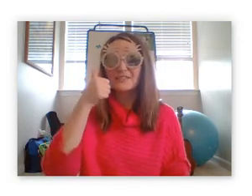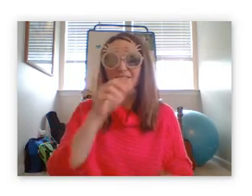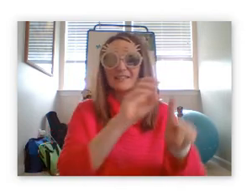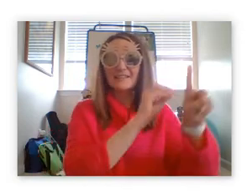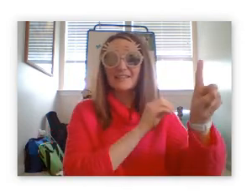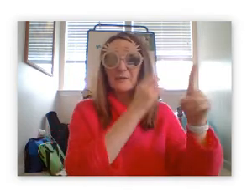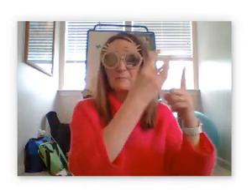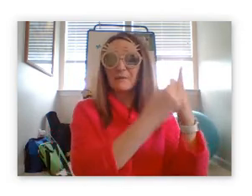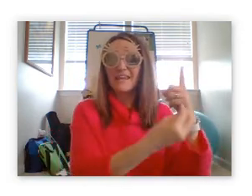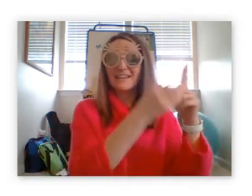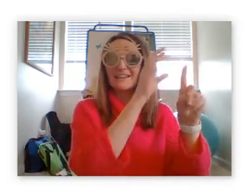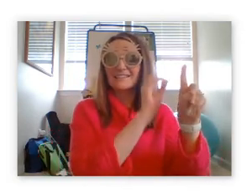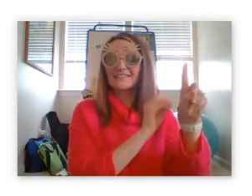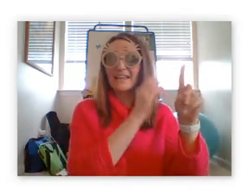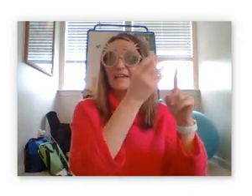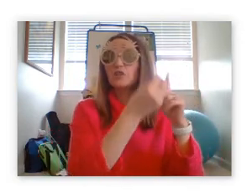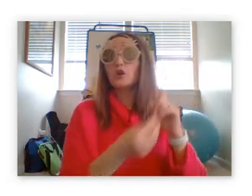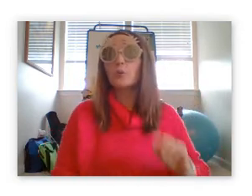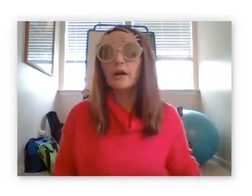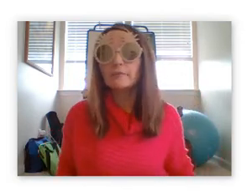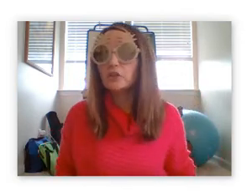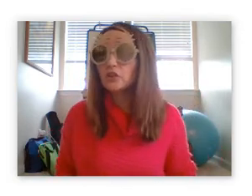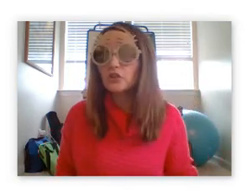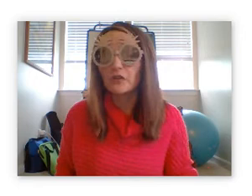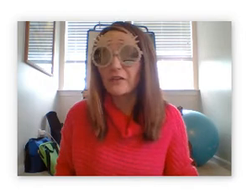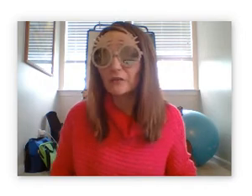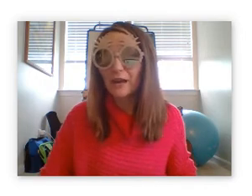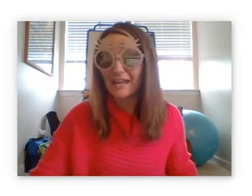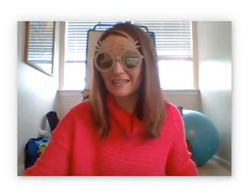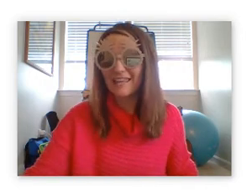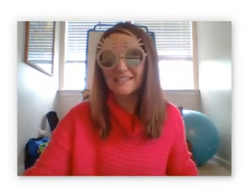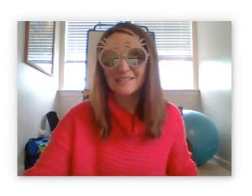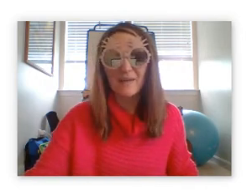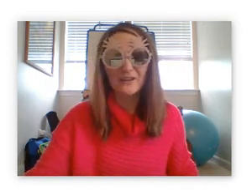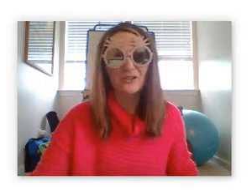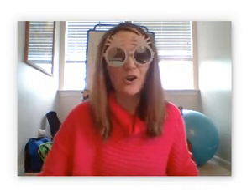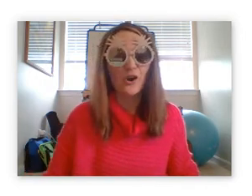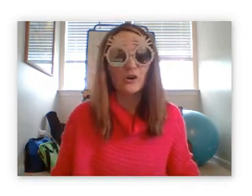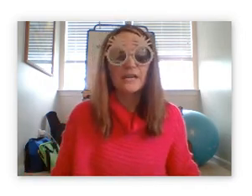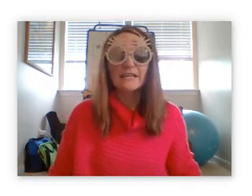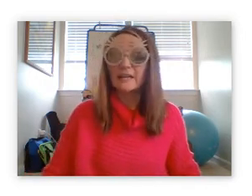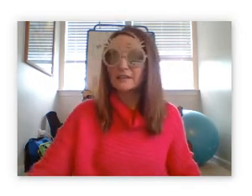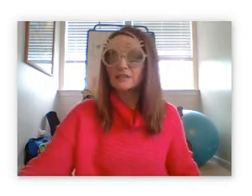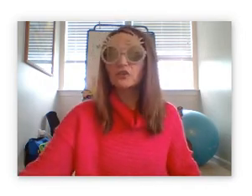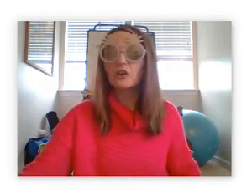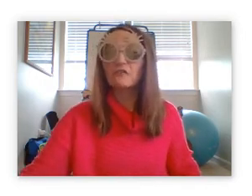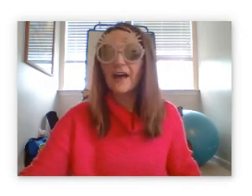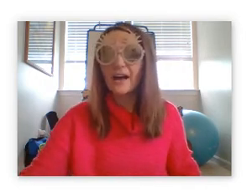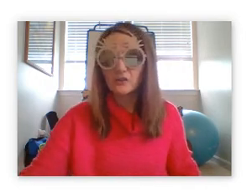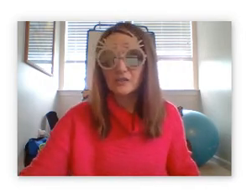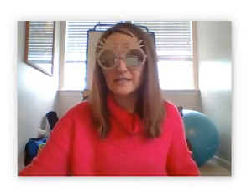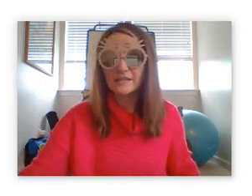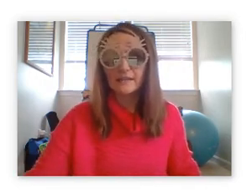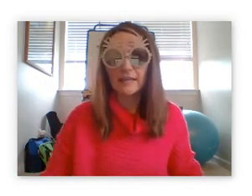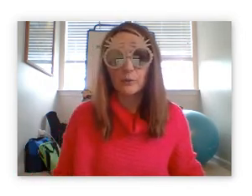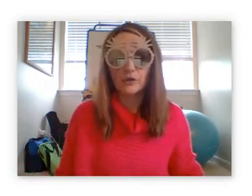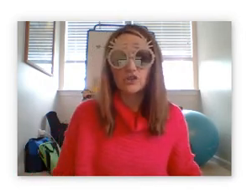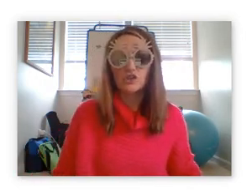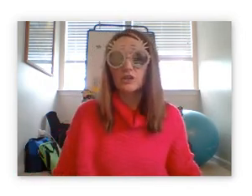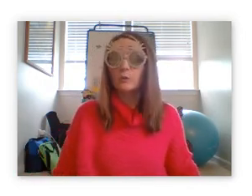Apples. Bananas. And you know what? You can use your favorite hand. That doesn't matter at all. Now let's learn our vowels in